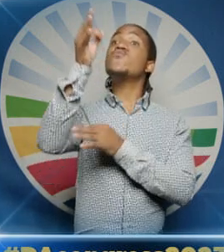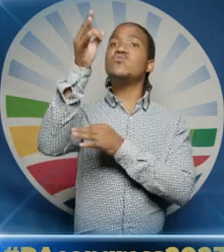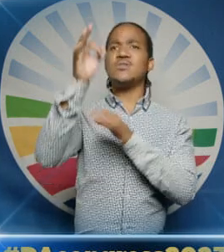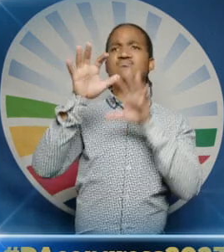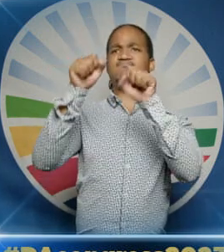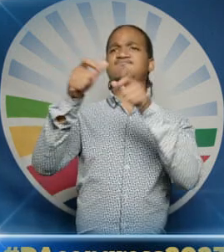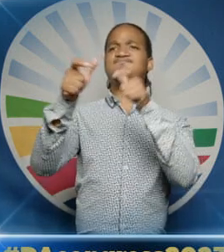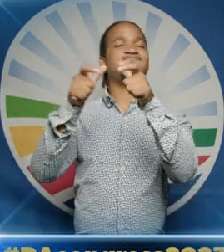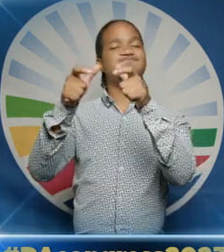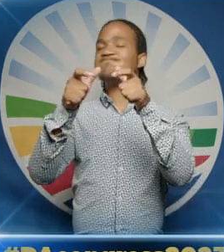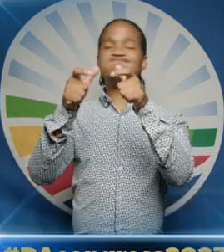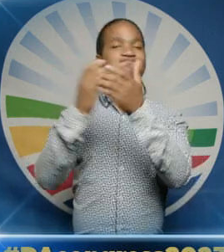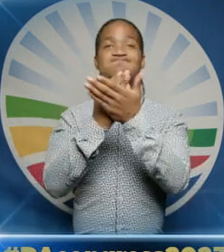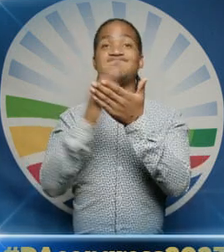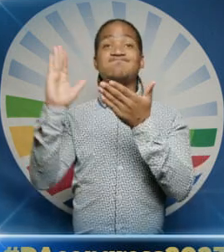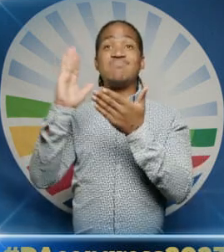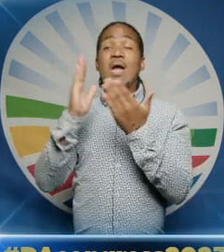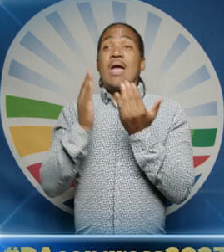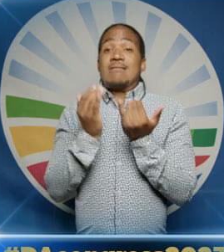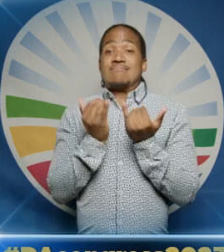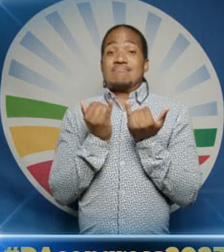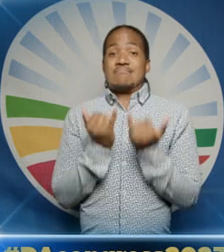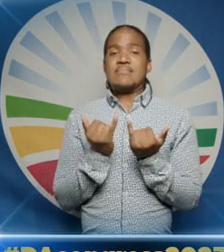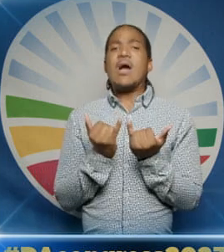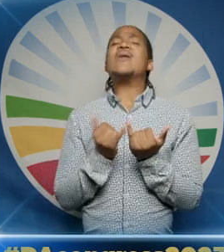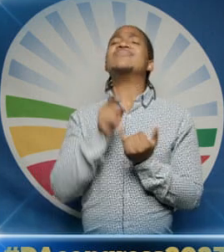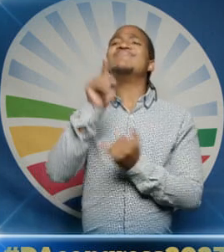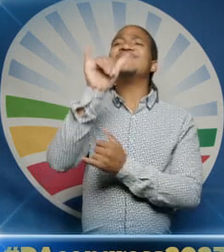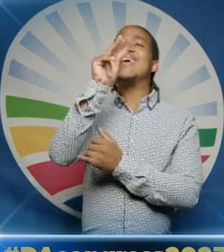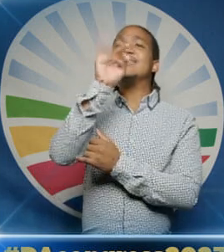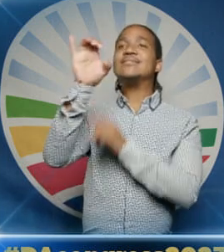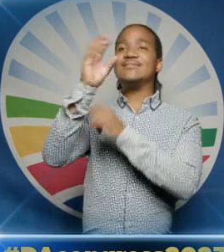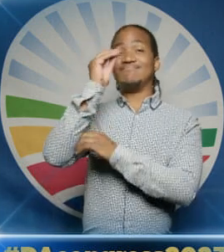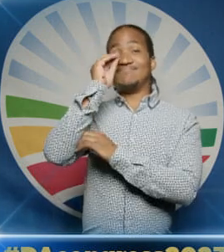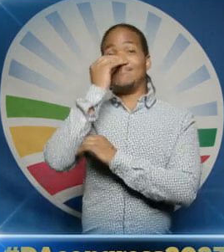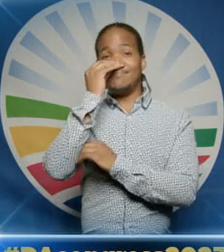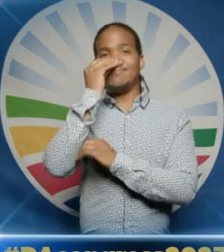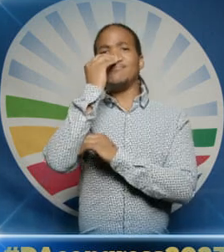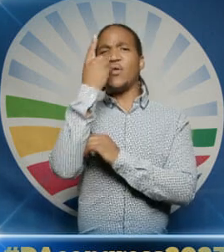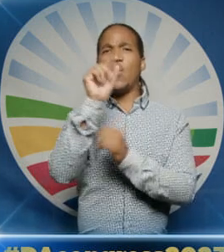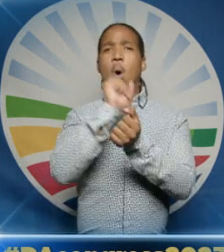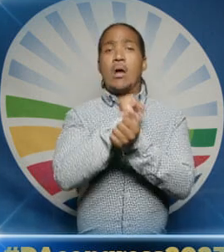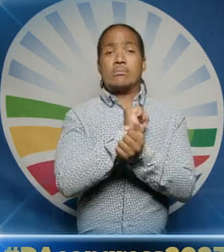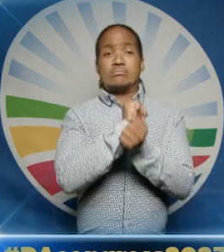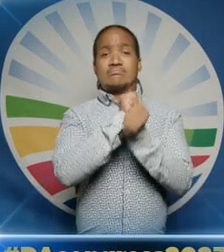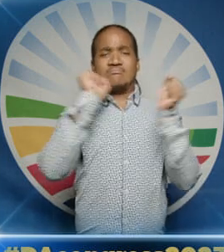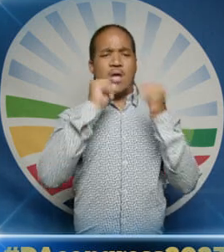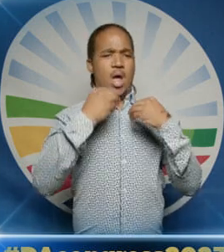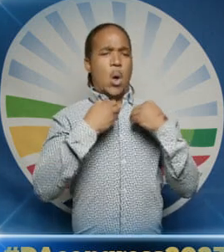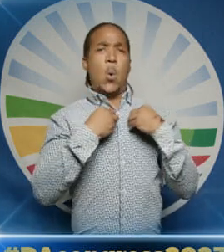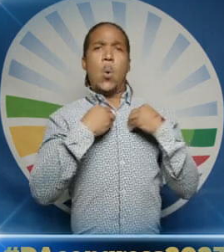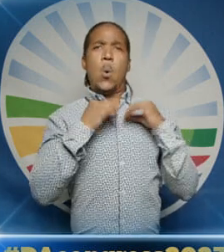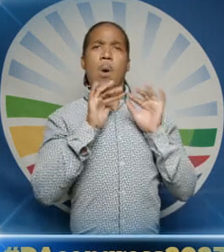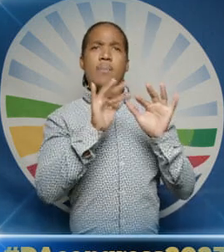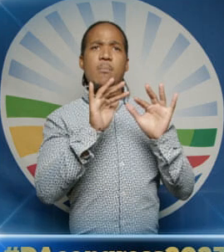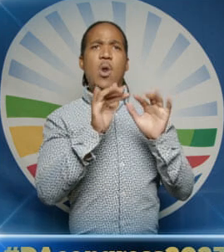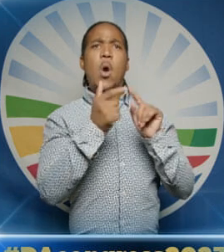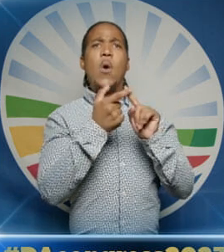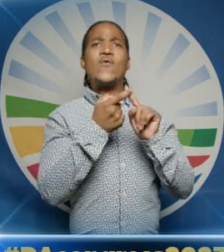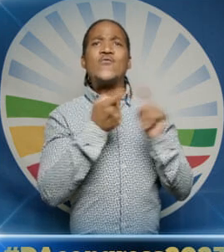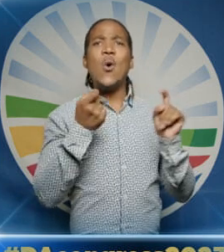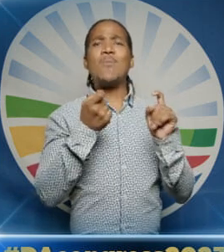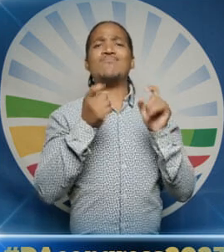relic of the past that is completely disinterested in the liberation of its people from the clutches